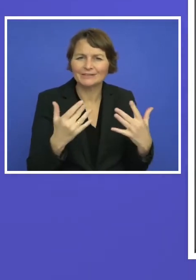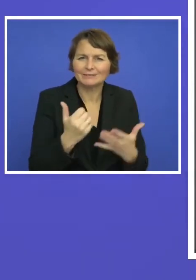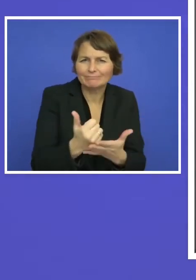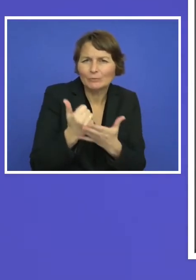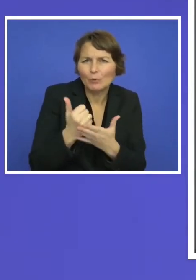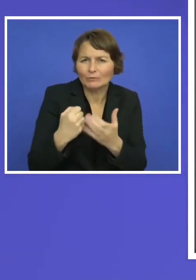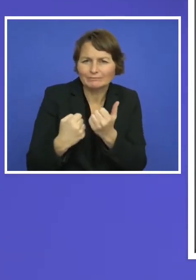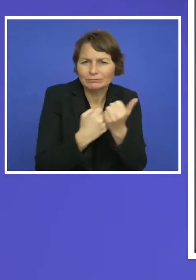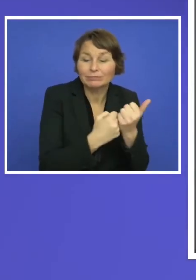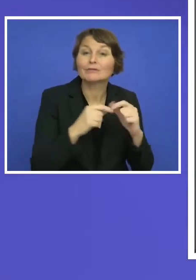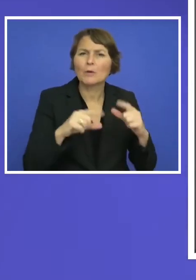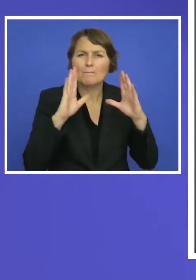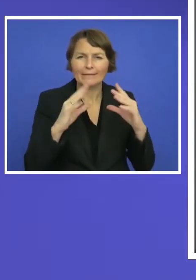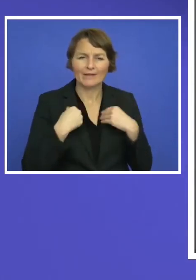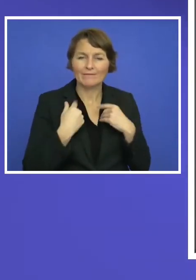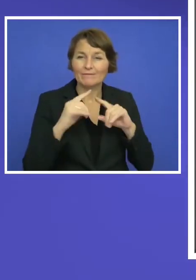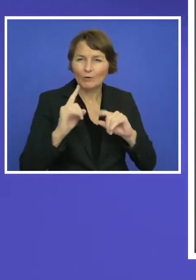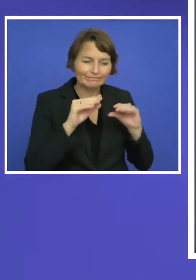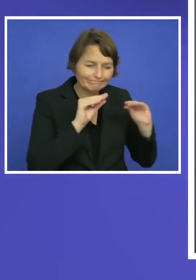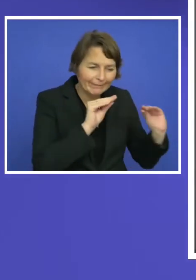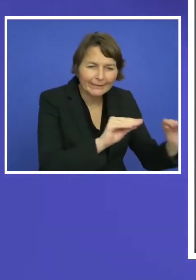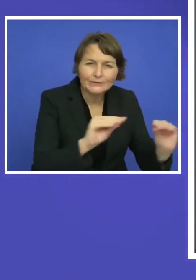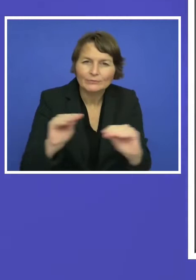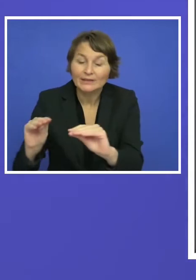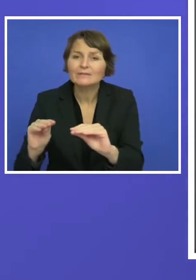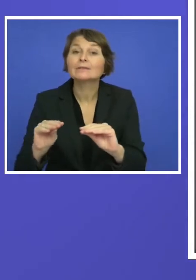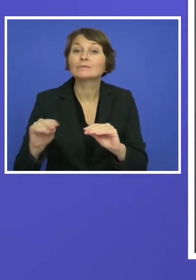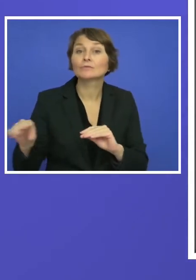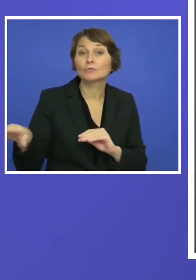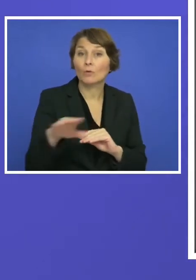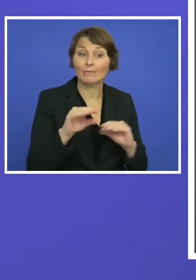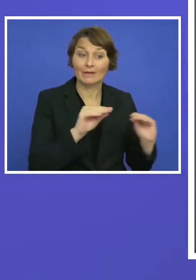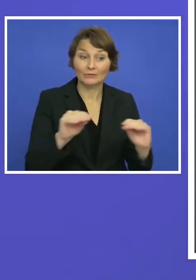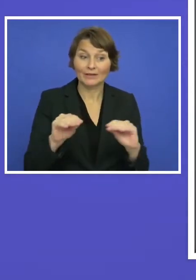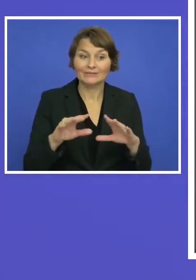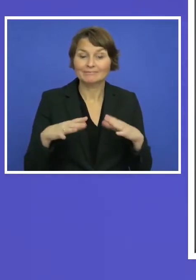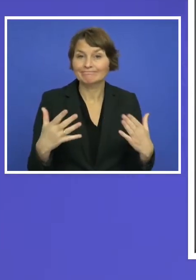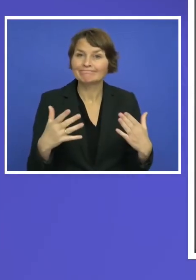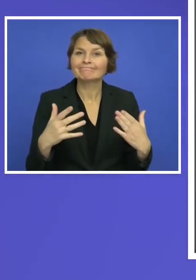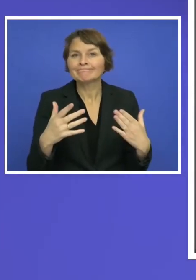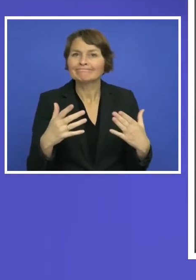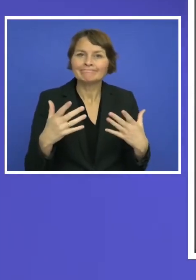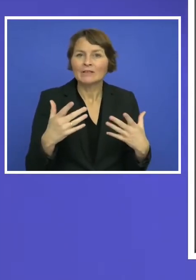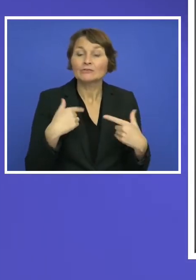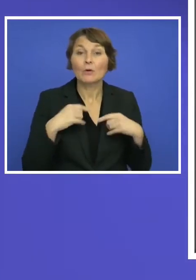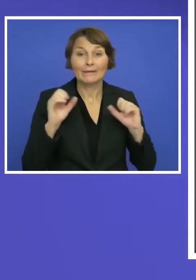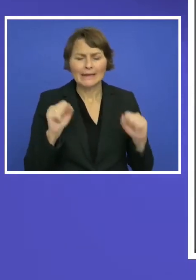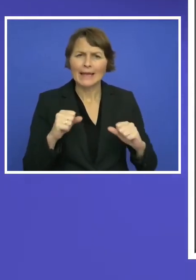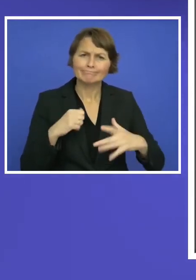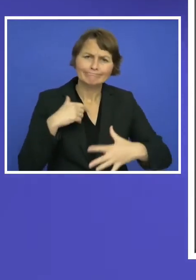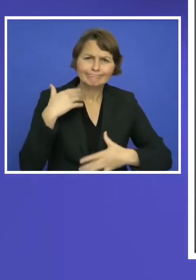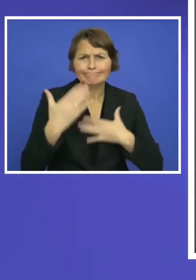for education and possibilities for education, but also to be able to work at the different